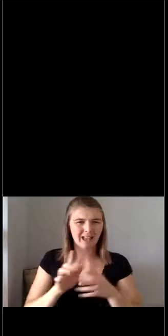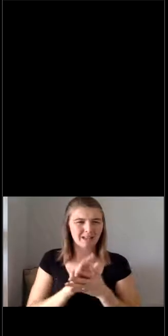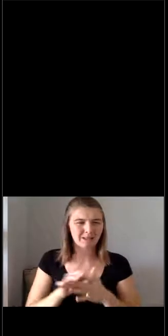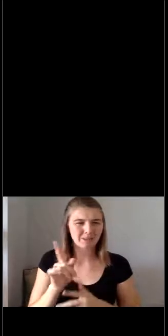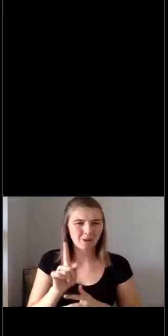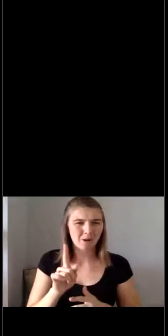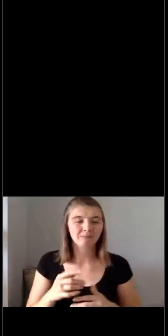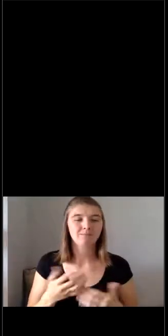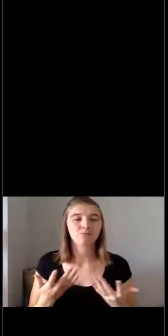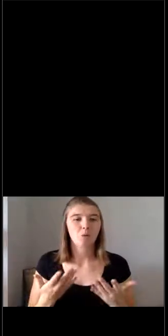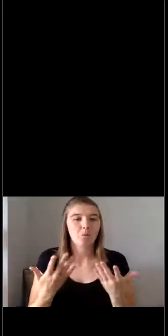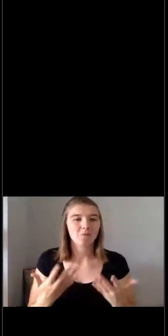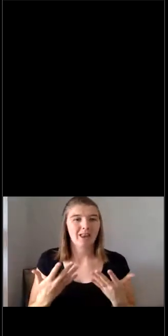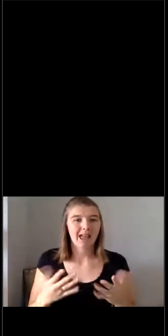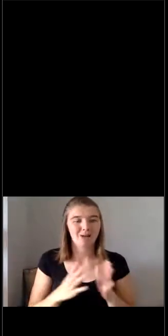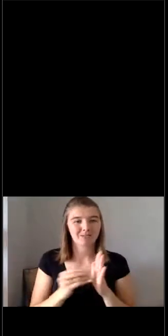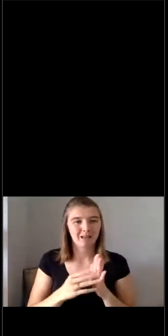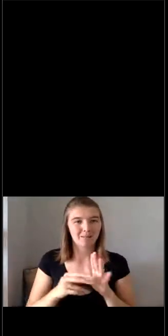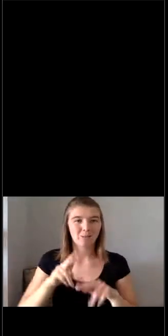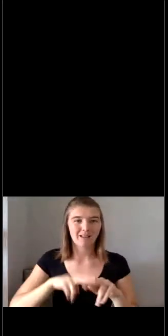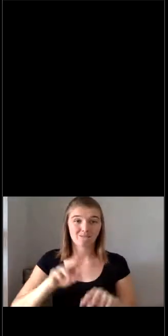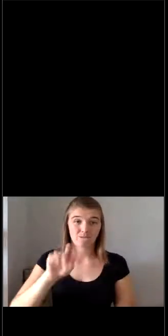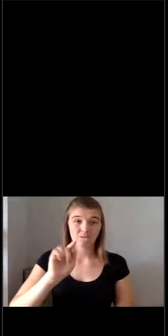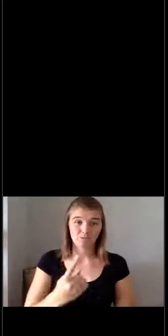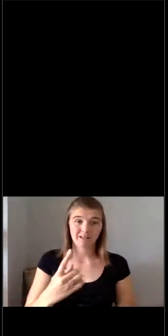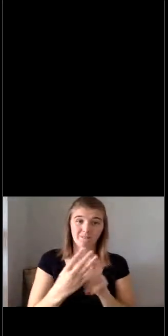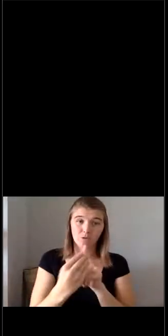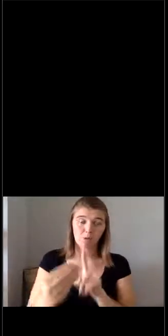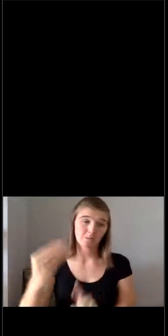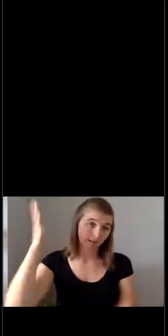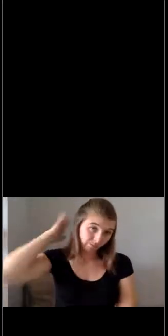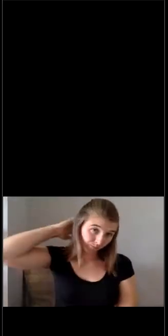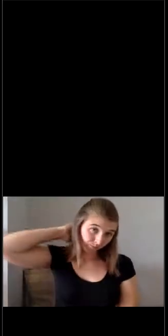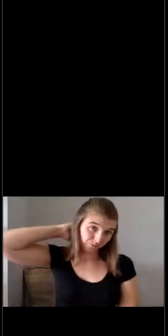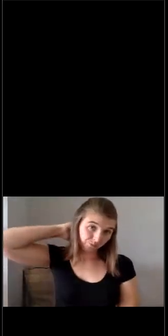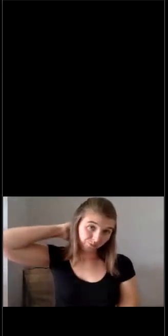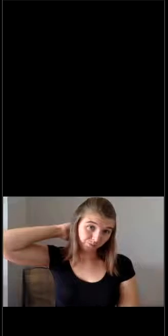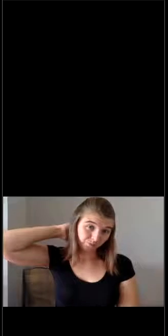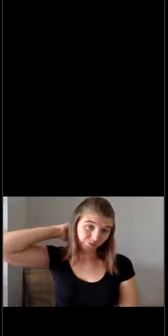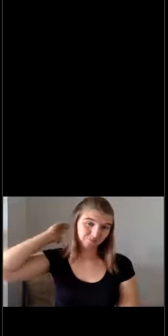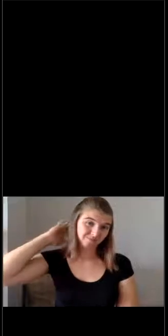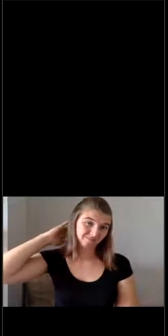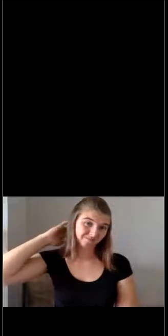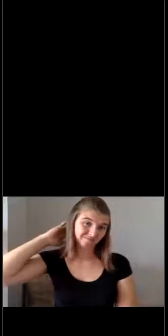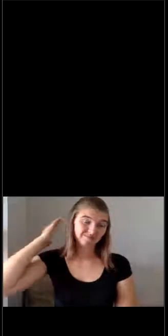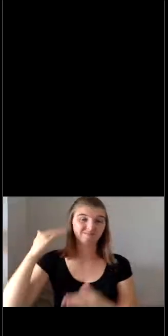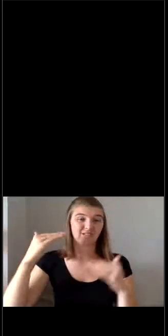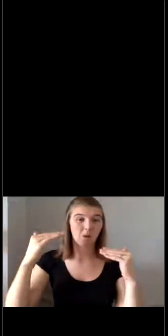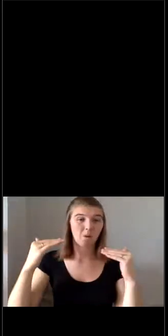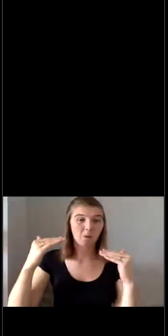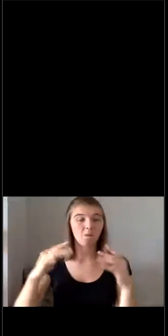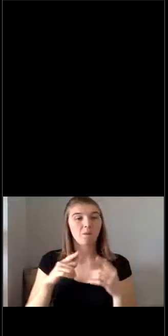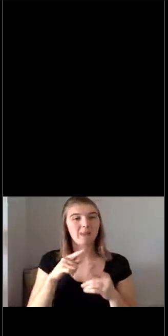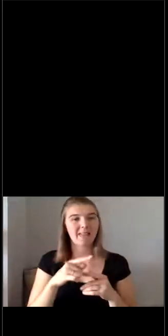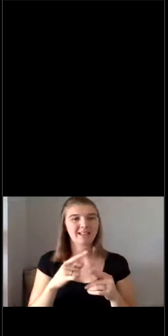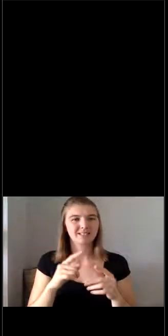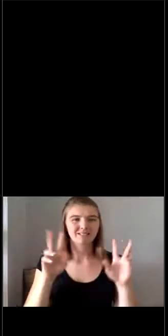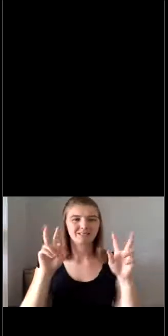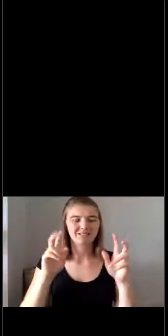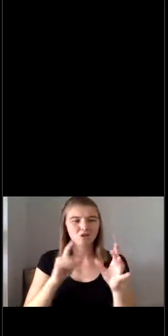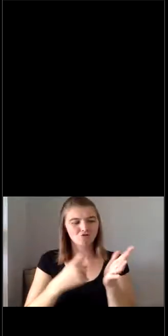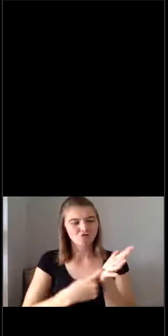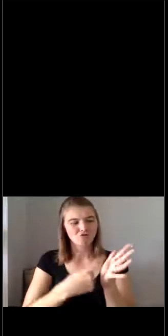back of your head, just above your neck, that's where our chimp brain lives, otherwise known as our reptilian brain. It's five times faster than any other part of our brain,